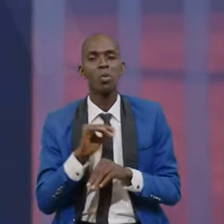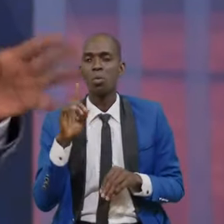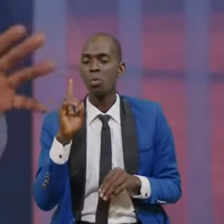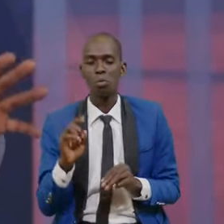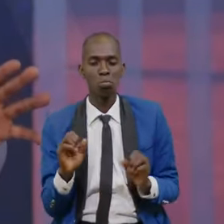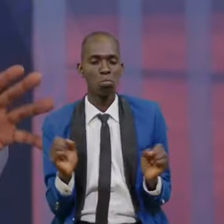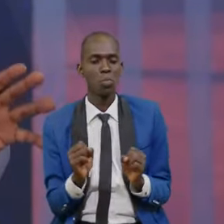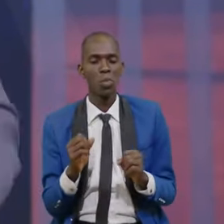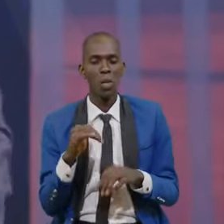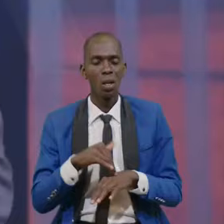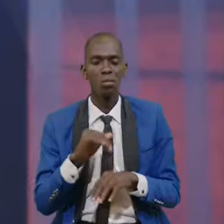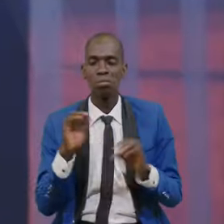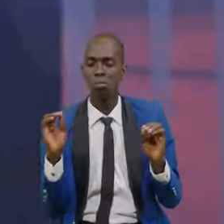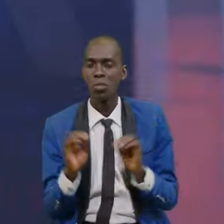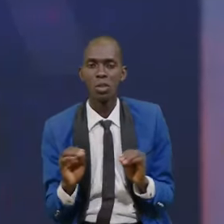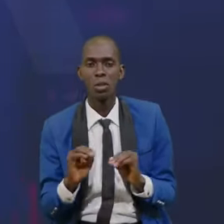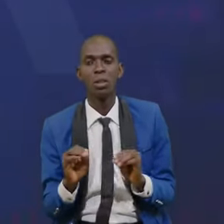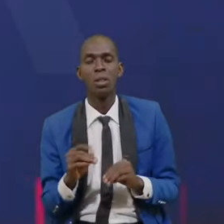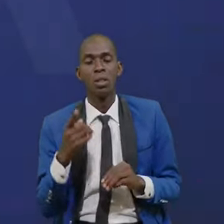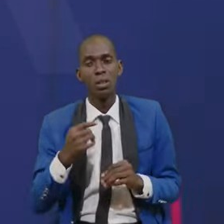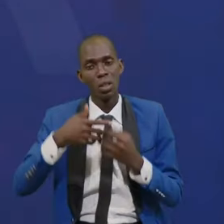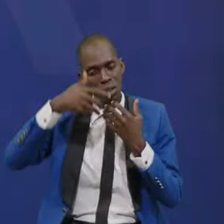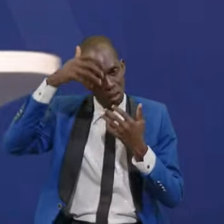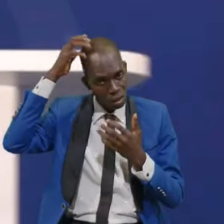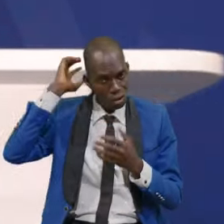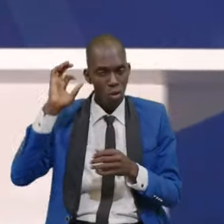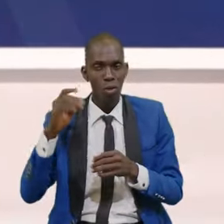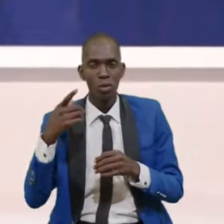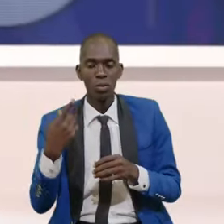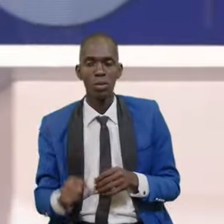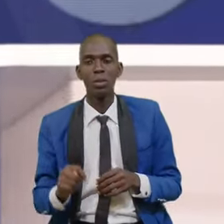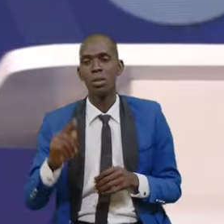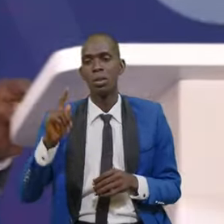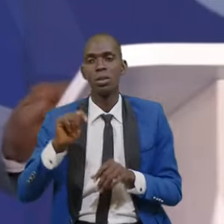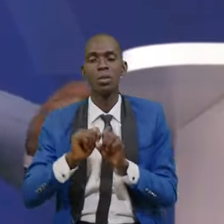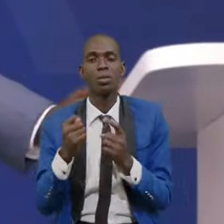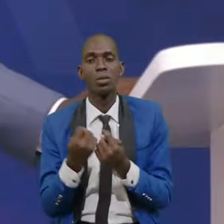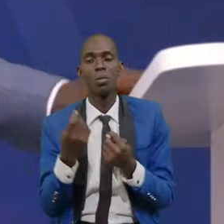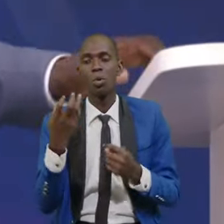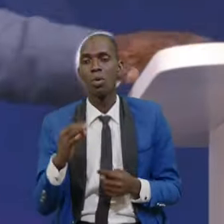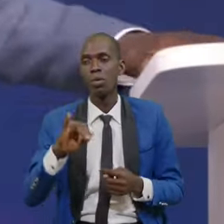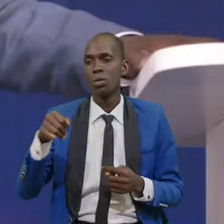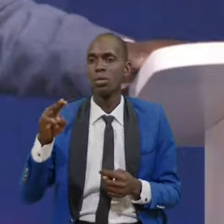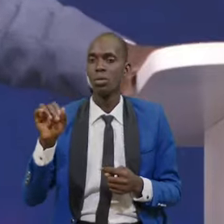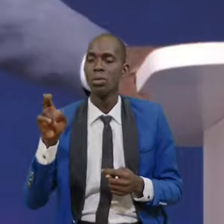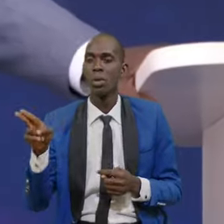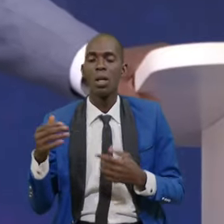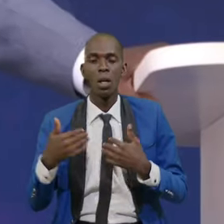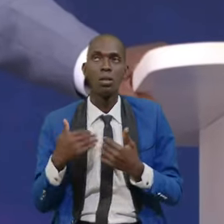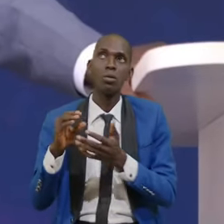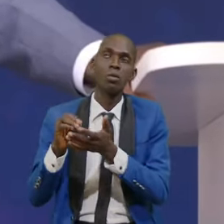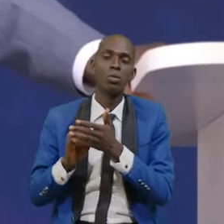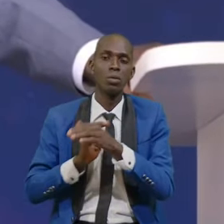for nothing. The lion of the tribe of Judah, he has his nature. And now he